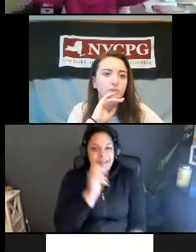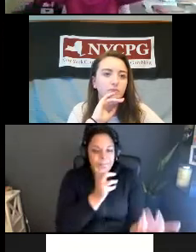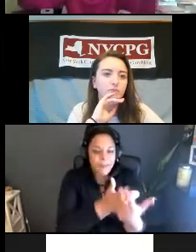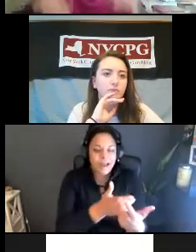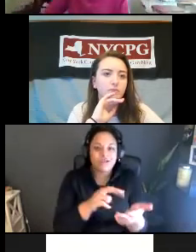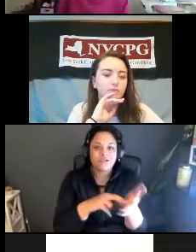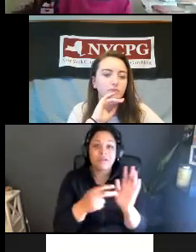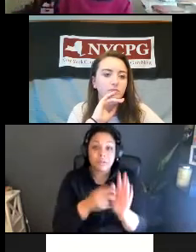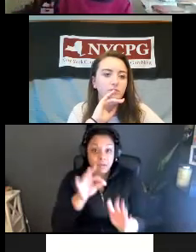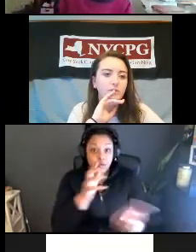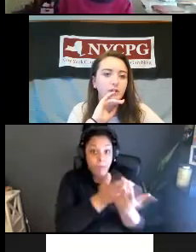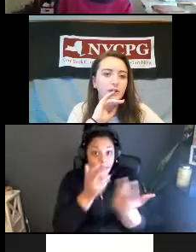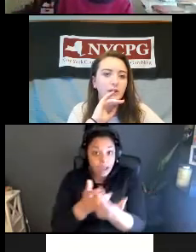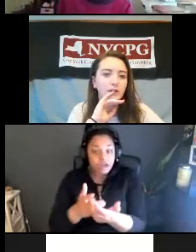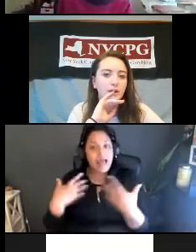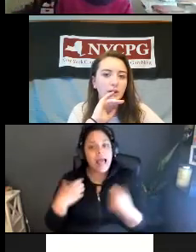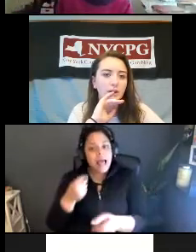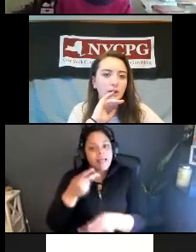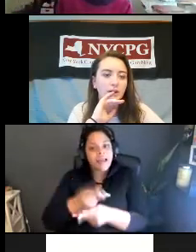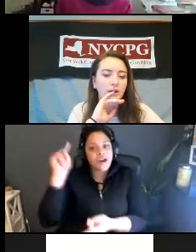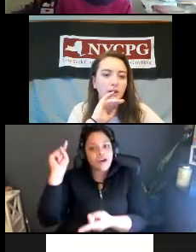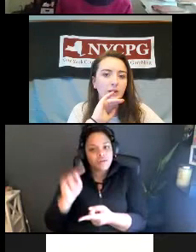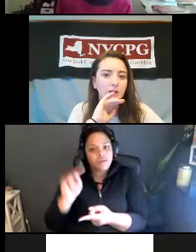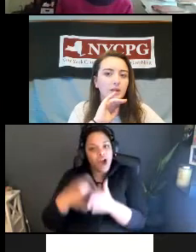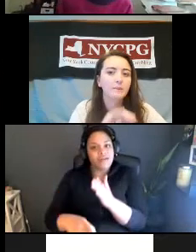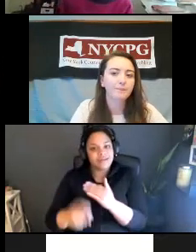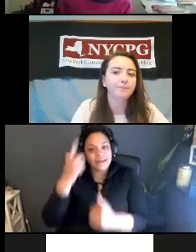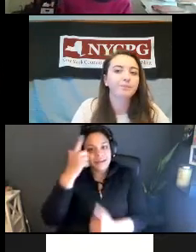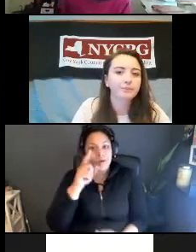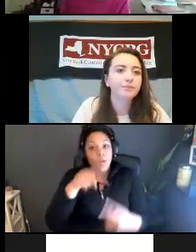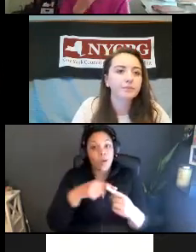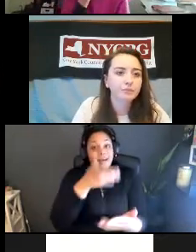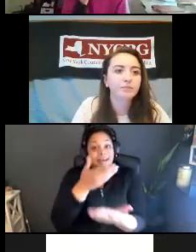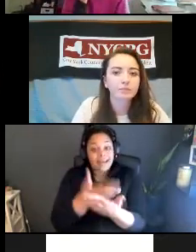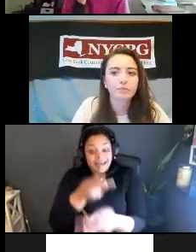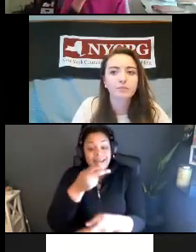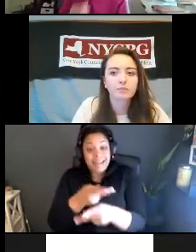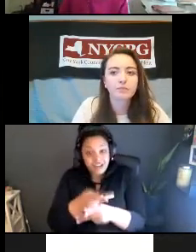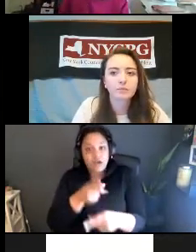costs by making it a more severe disorder by the time it gets attended to.